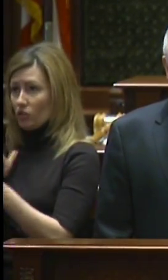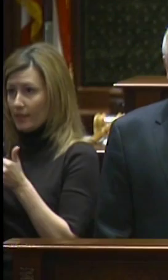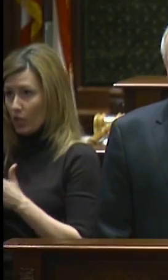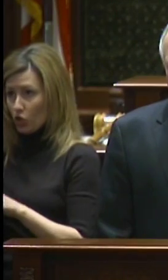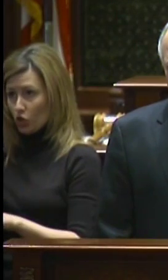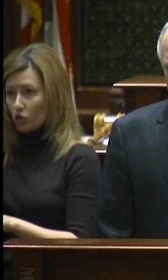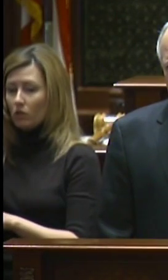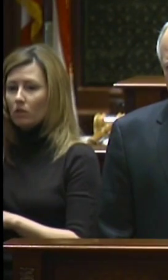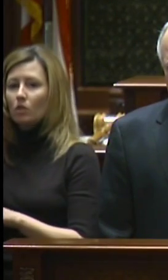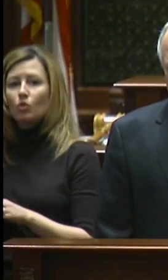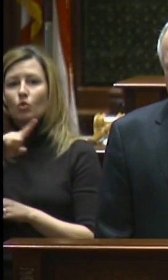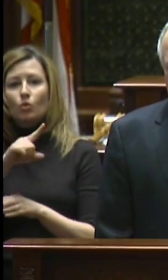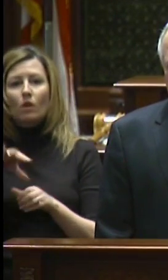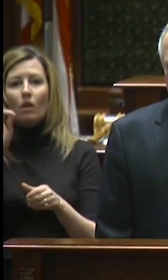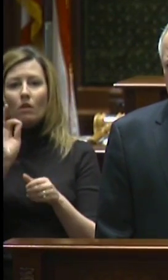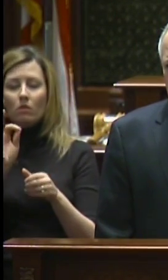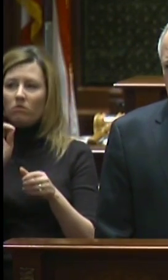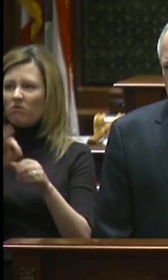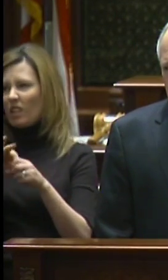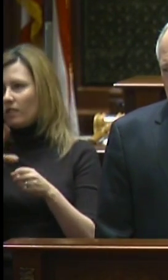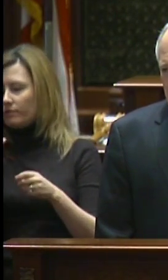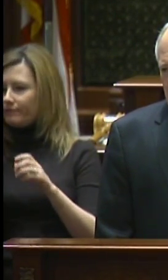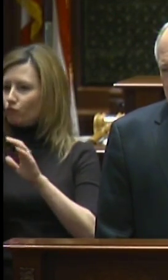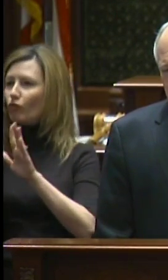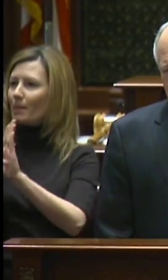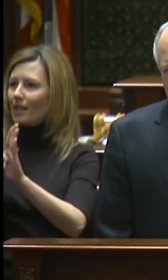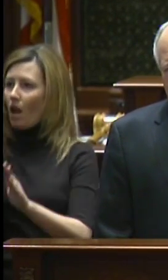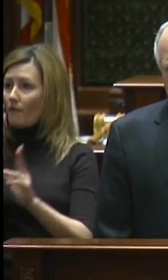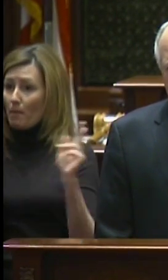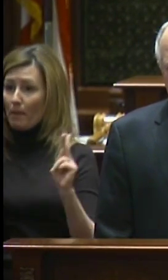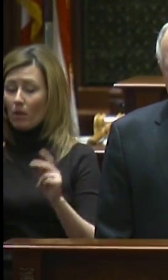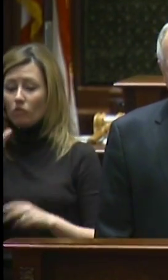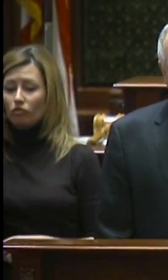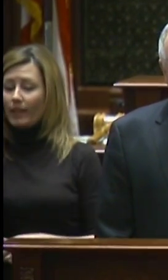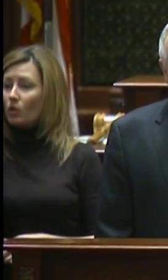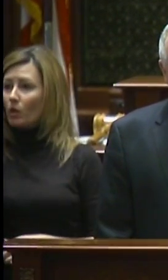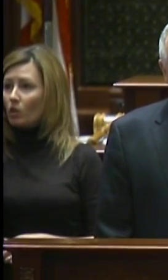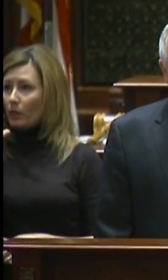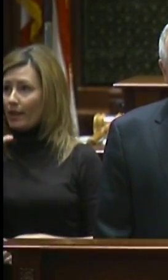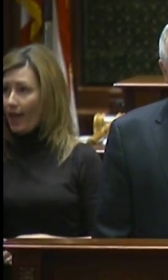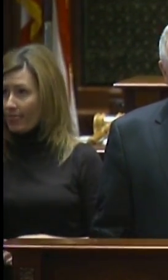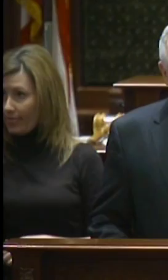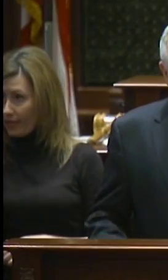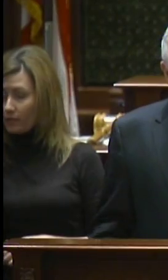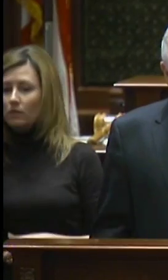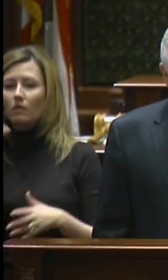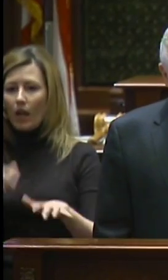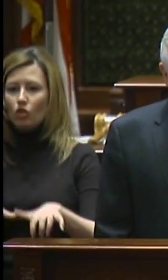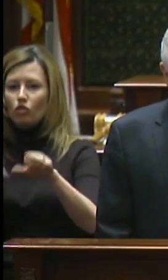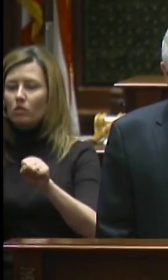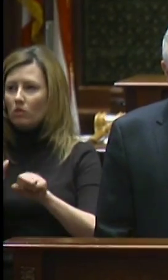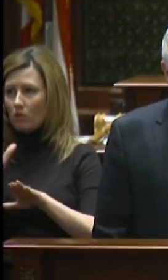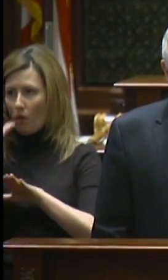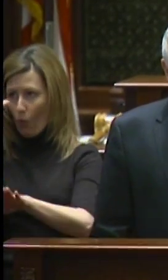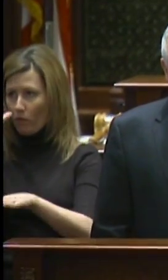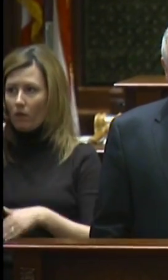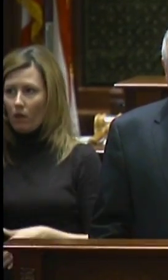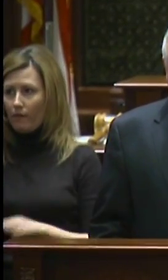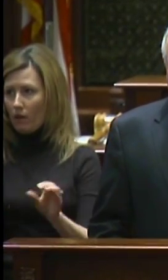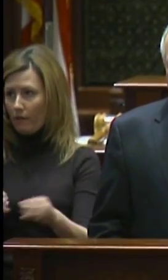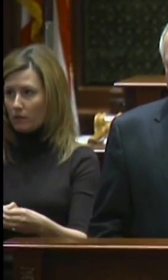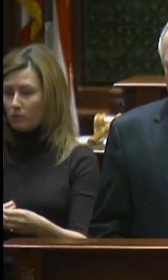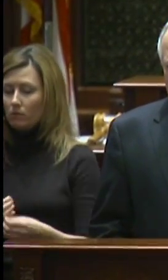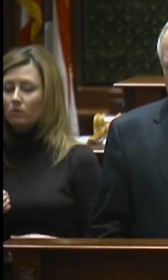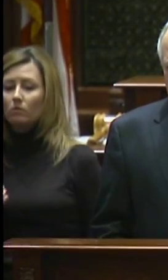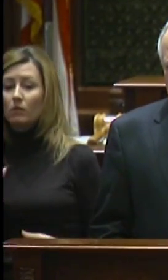you, the elected representatives of the people. And on the 29th of January last year, I took the oath of office. In